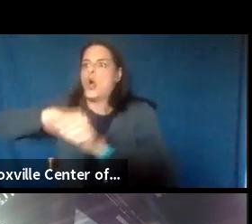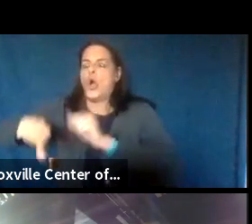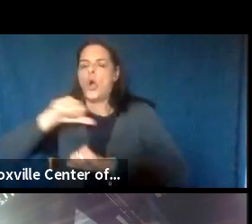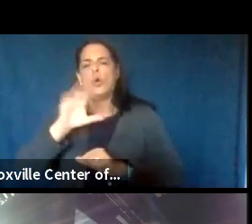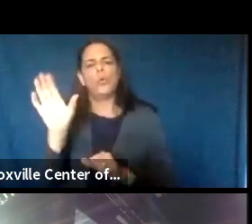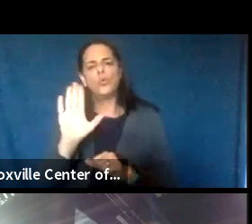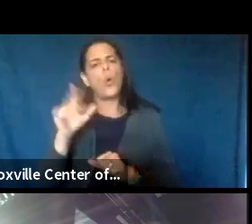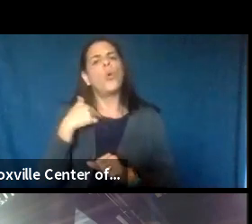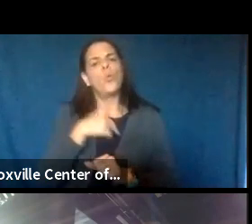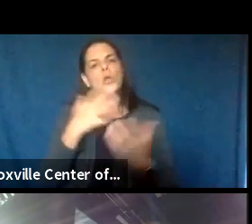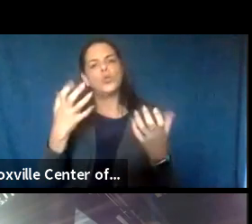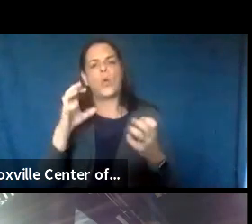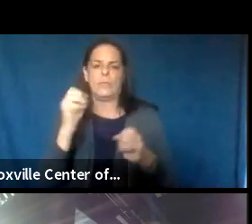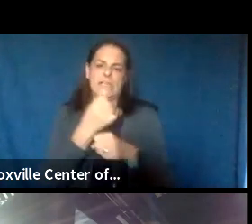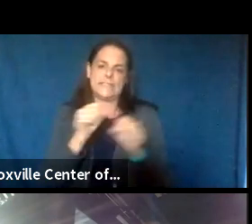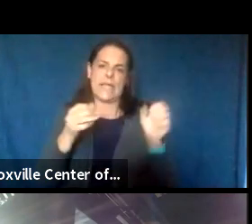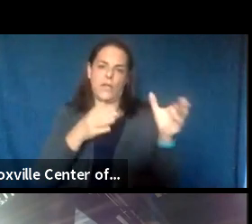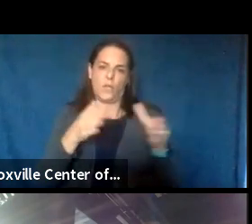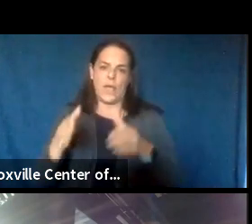in a safe way.